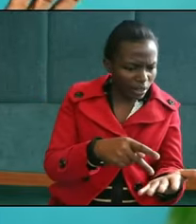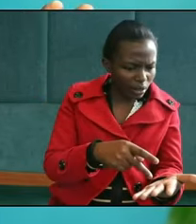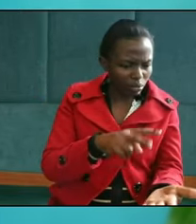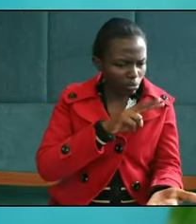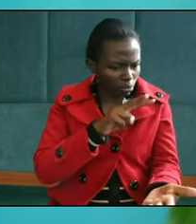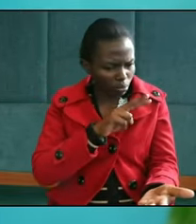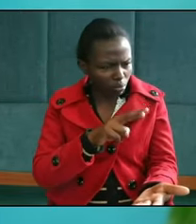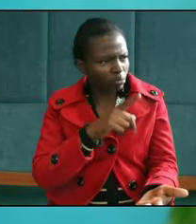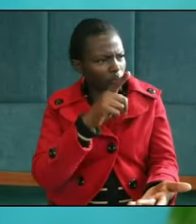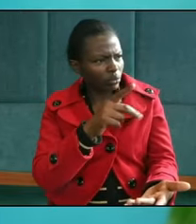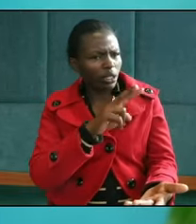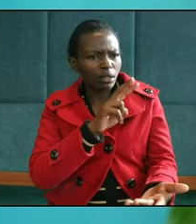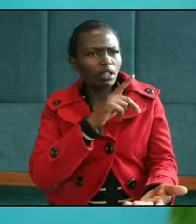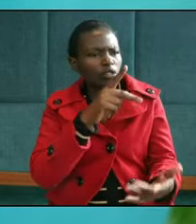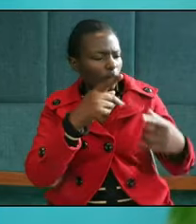Who has ever done that?